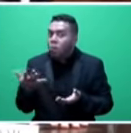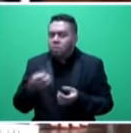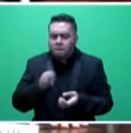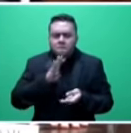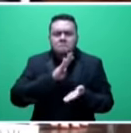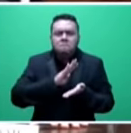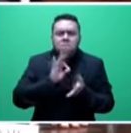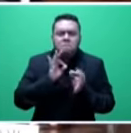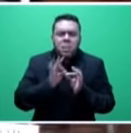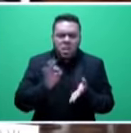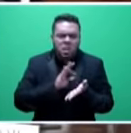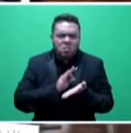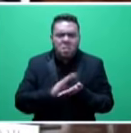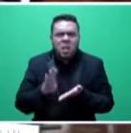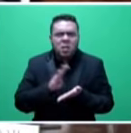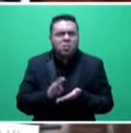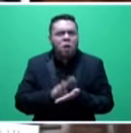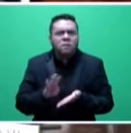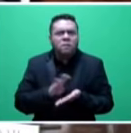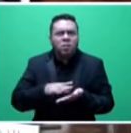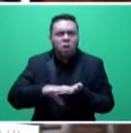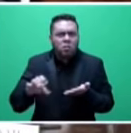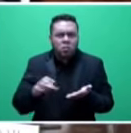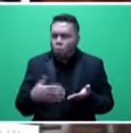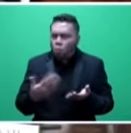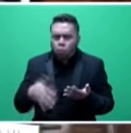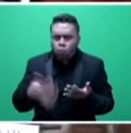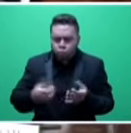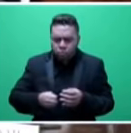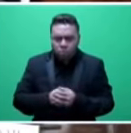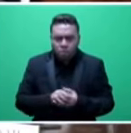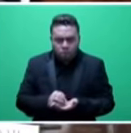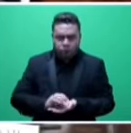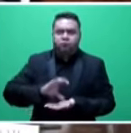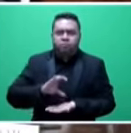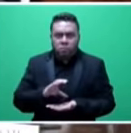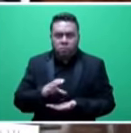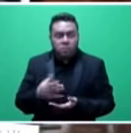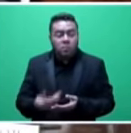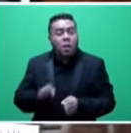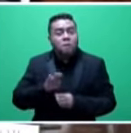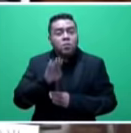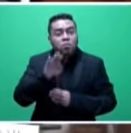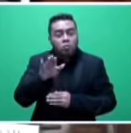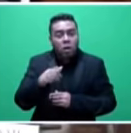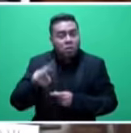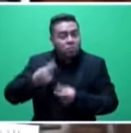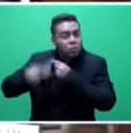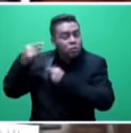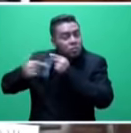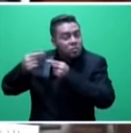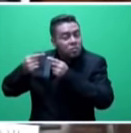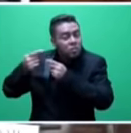sir, not millions, it is billions of dollars. Our future generations will remain heavily indebted for a